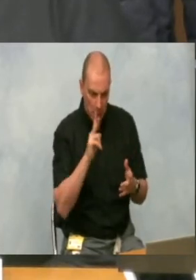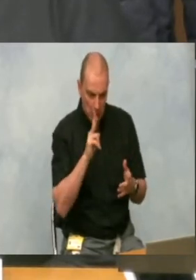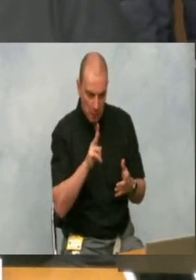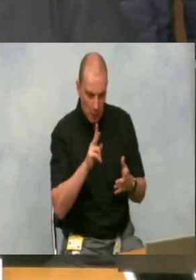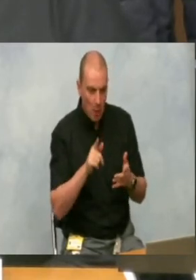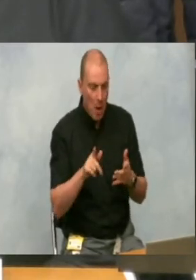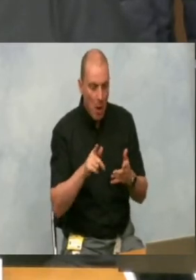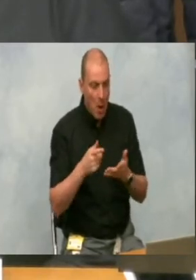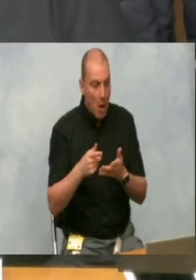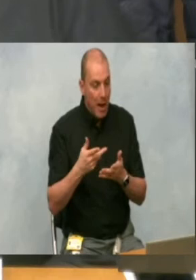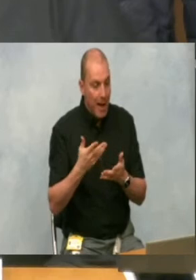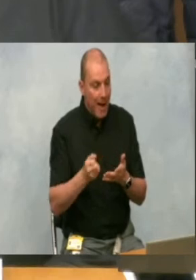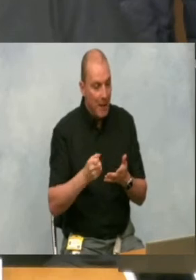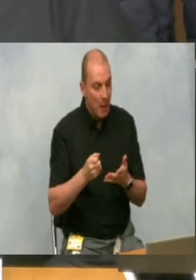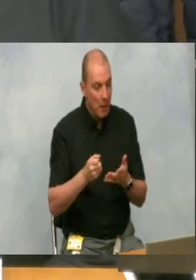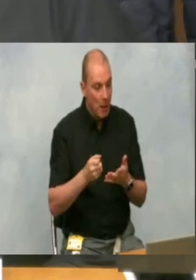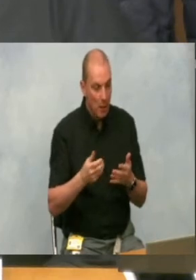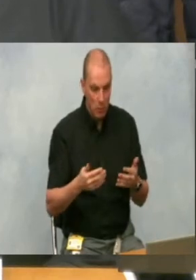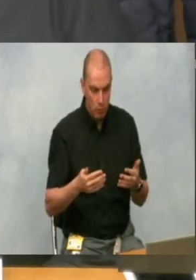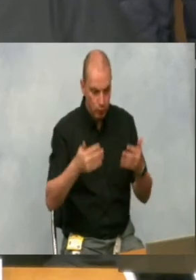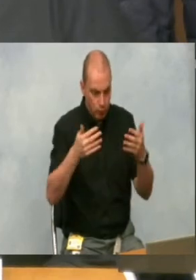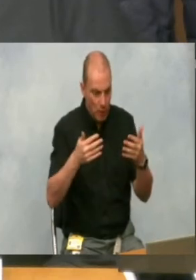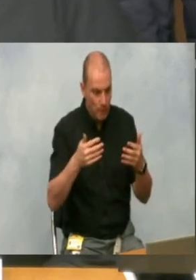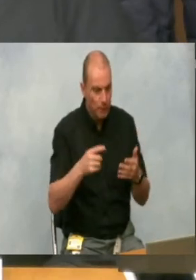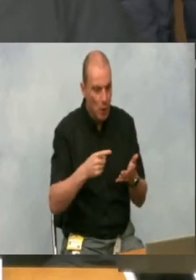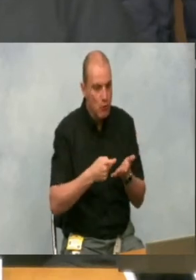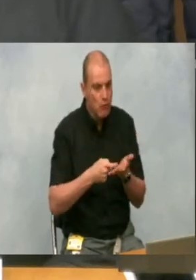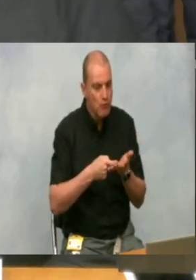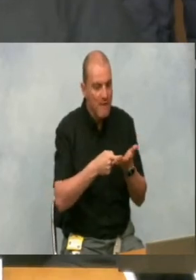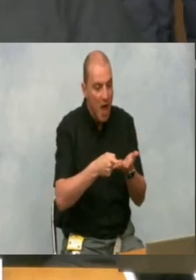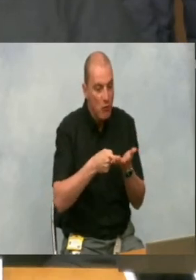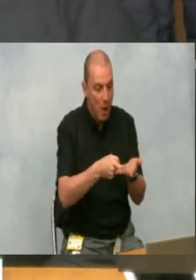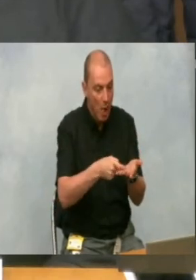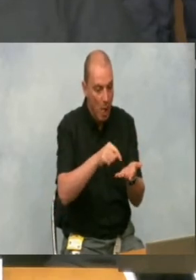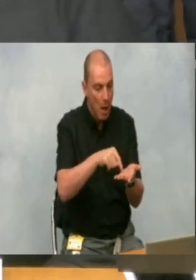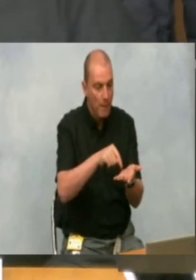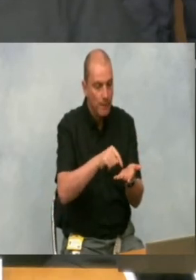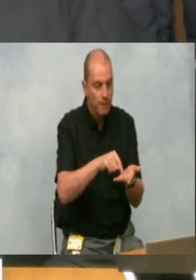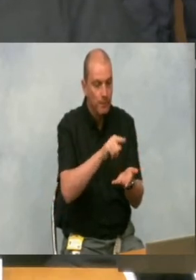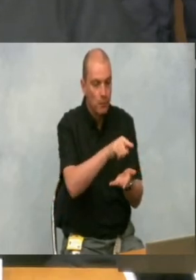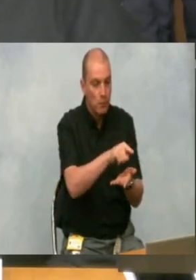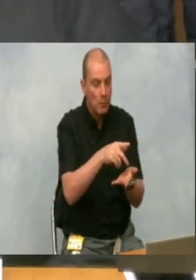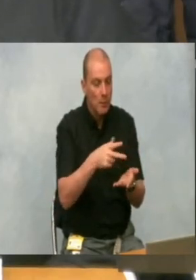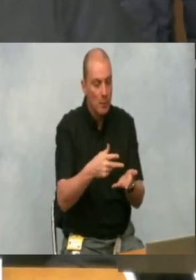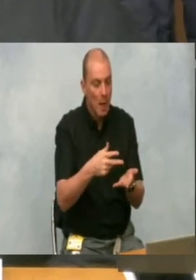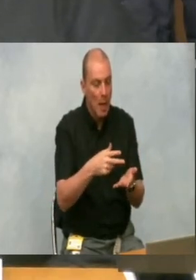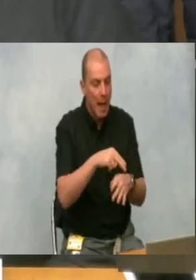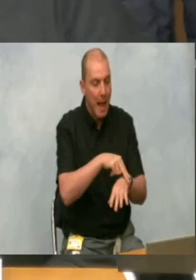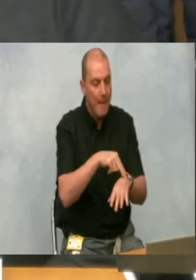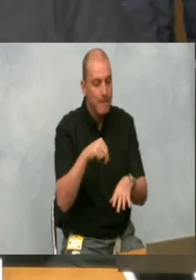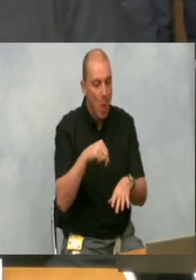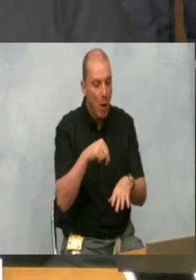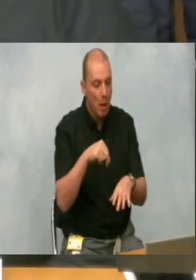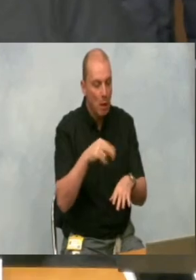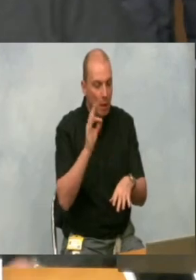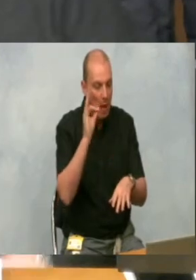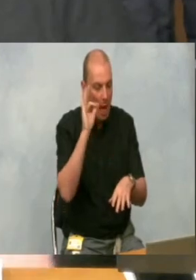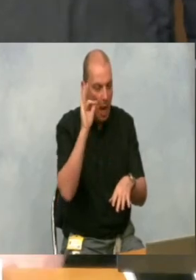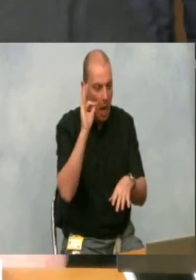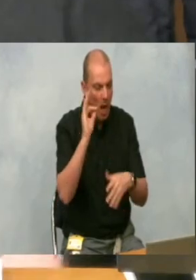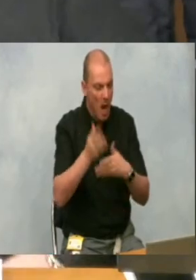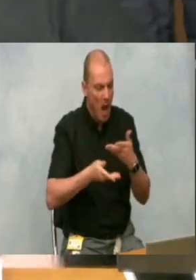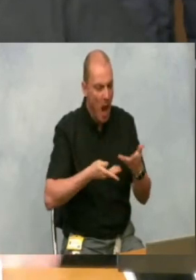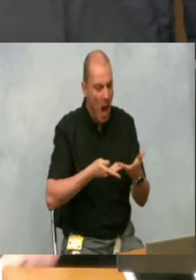referrals for, sorry, but I actually found it here, to the employee counselling service had increased. I think that's very